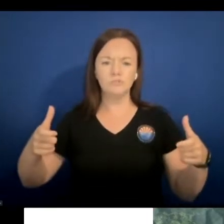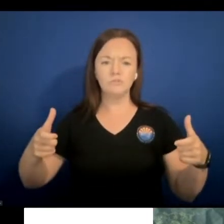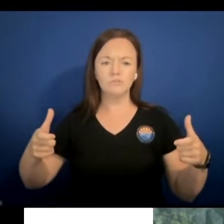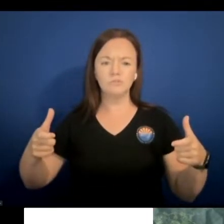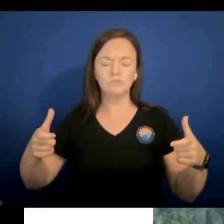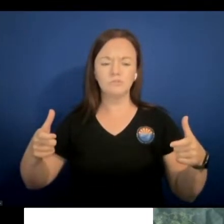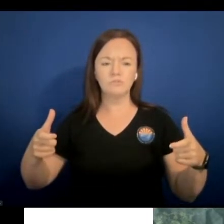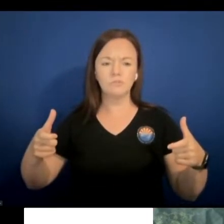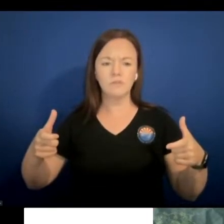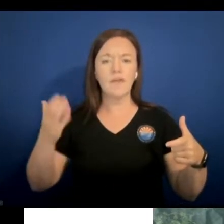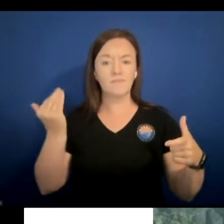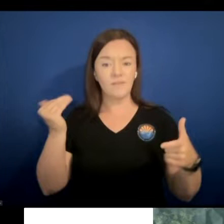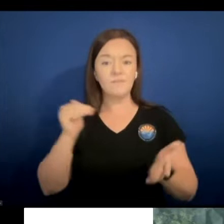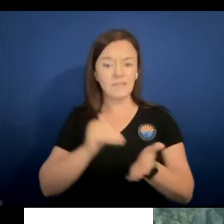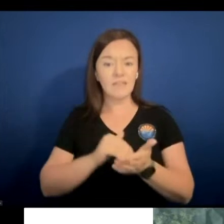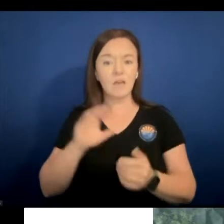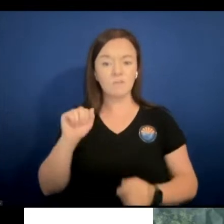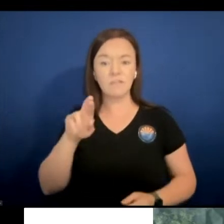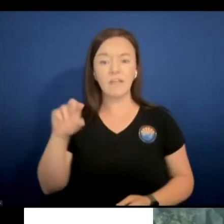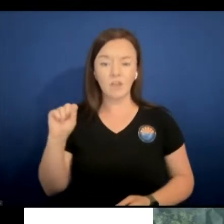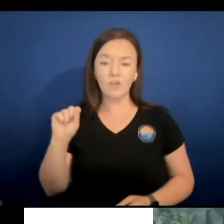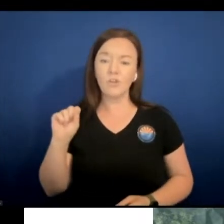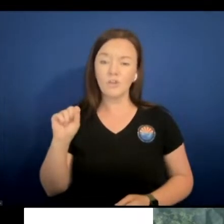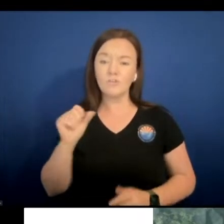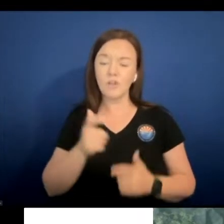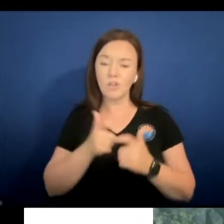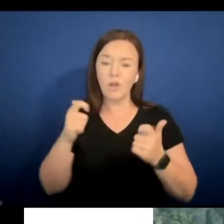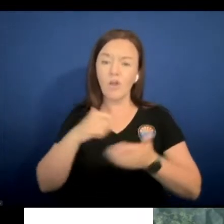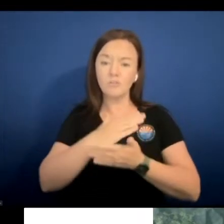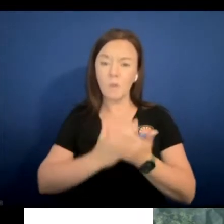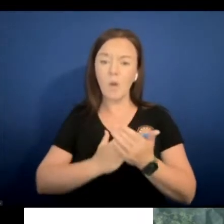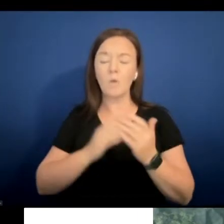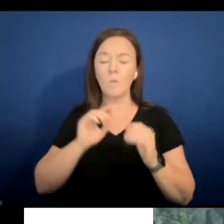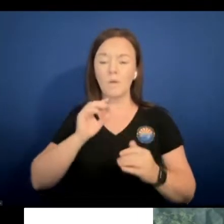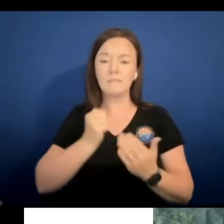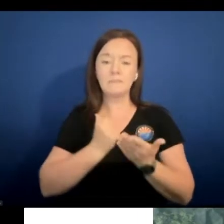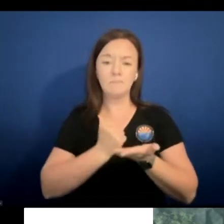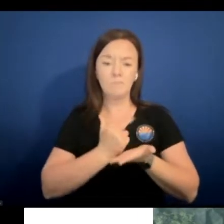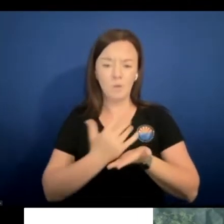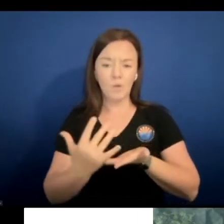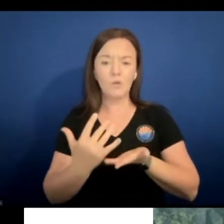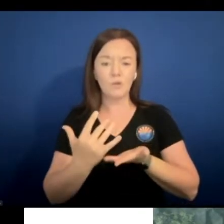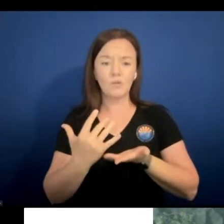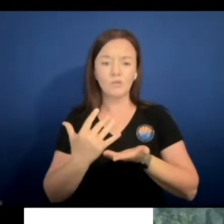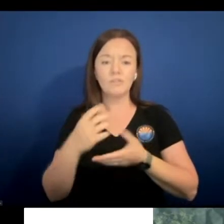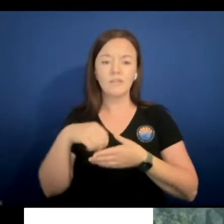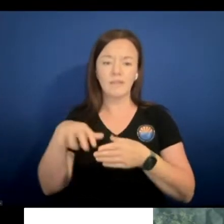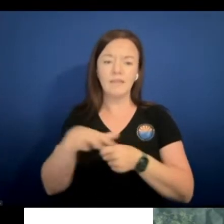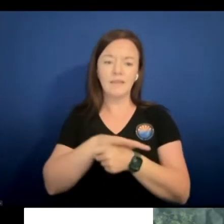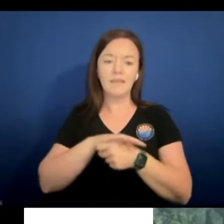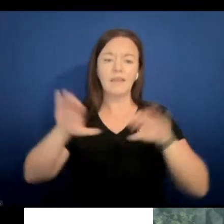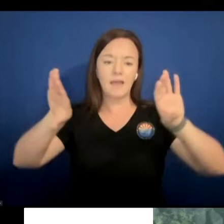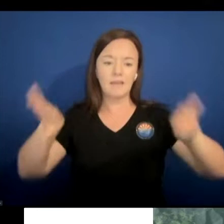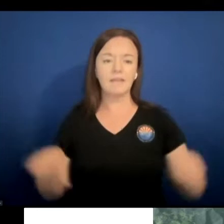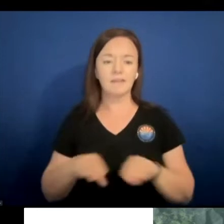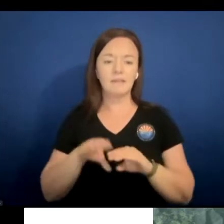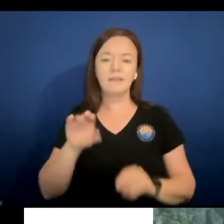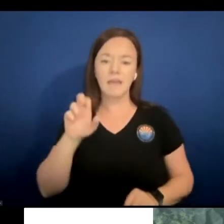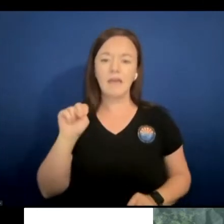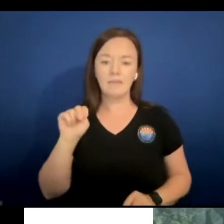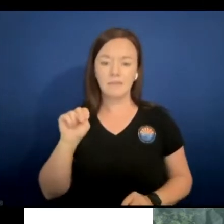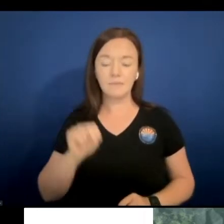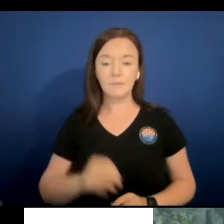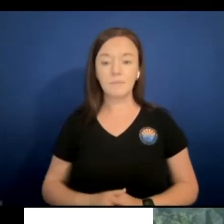the 15,000 acres that was burned in this particular canyon by Las Conchas. And again, I